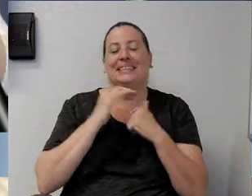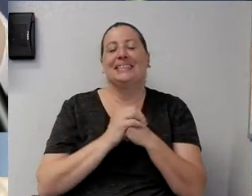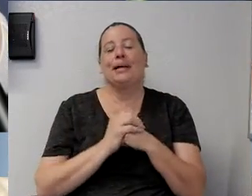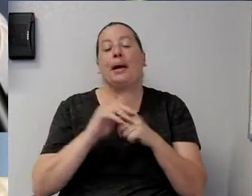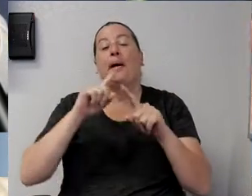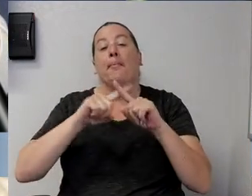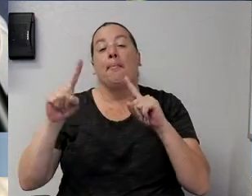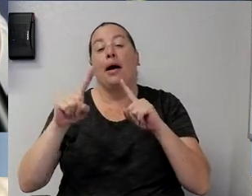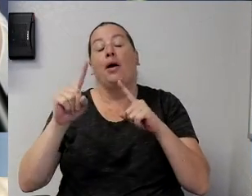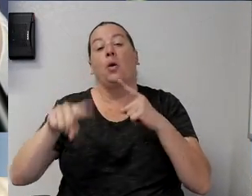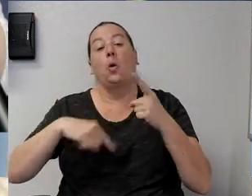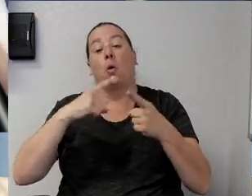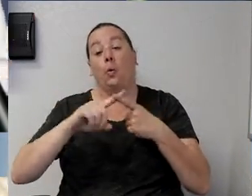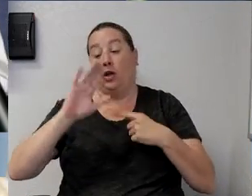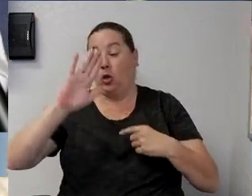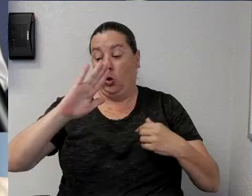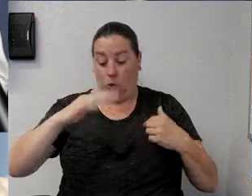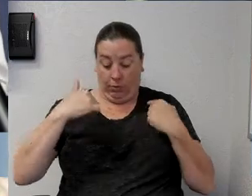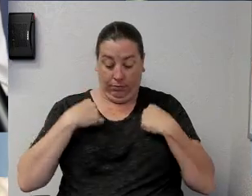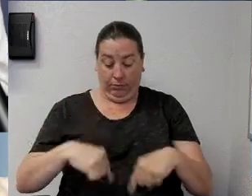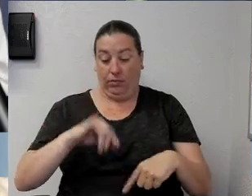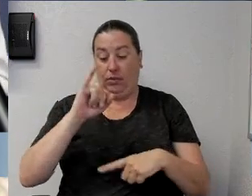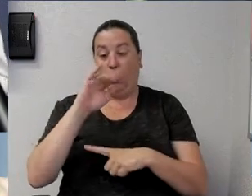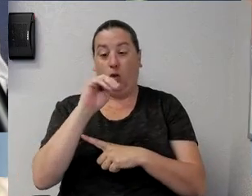But whenever your immune system,